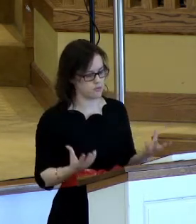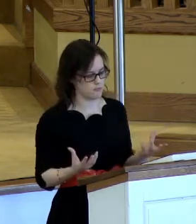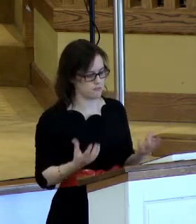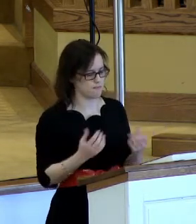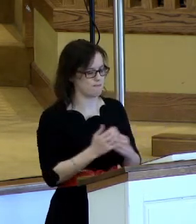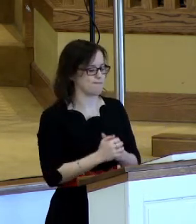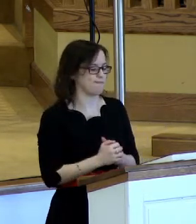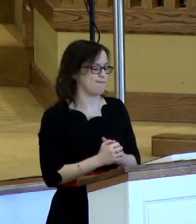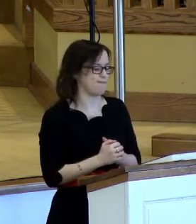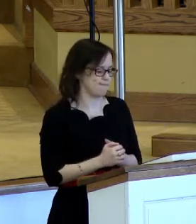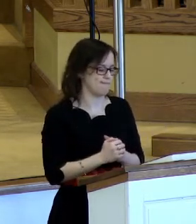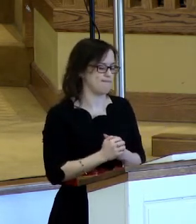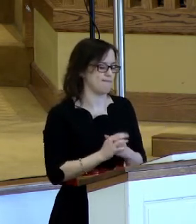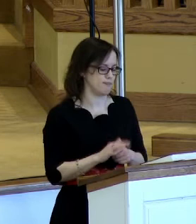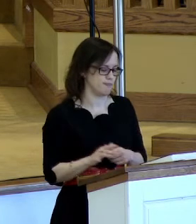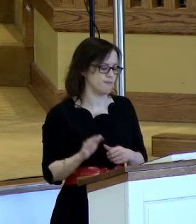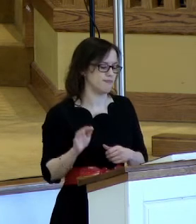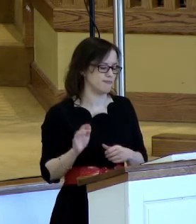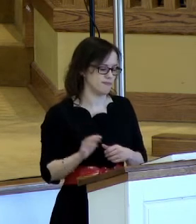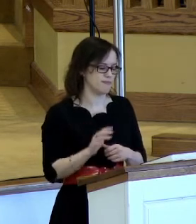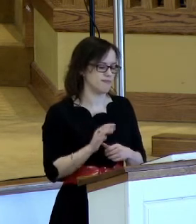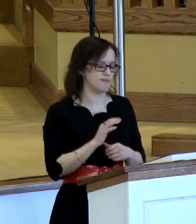world.